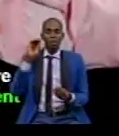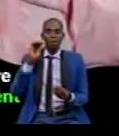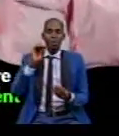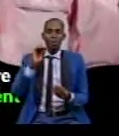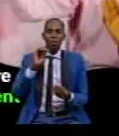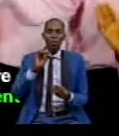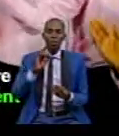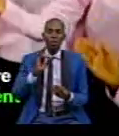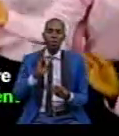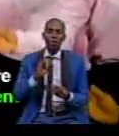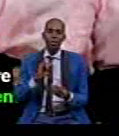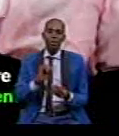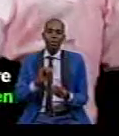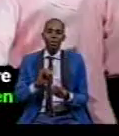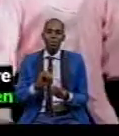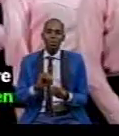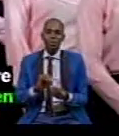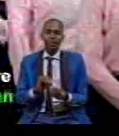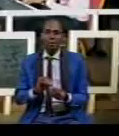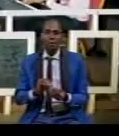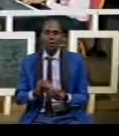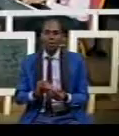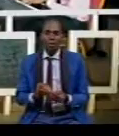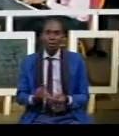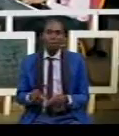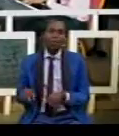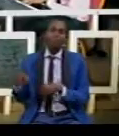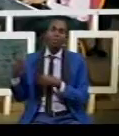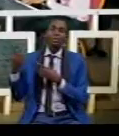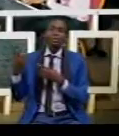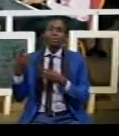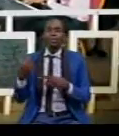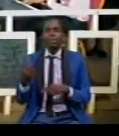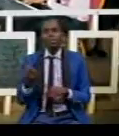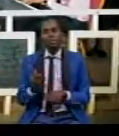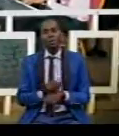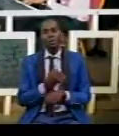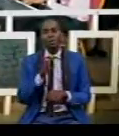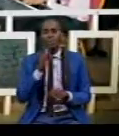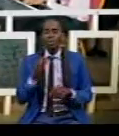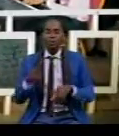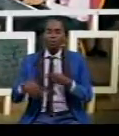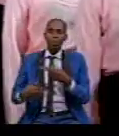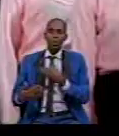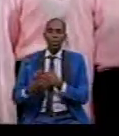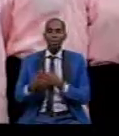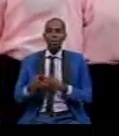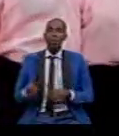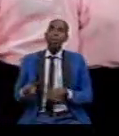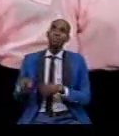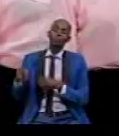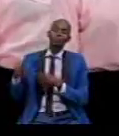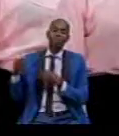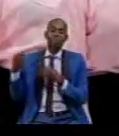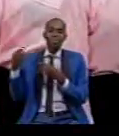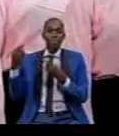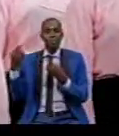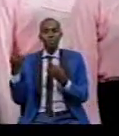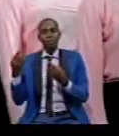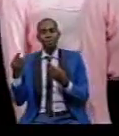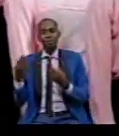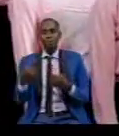recognition. And Jesus said unto them, disciples, unto them, the people